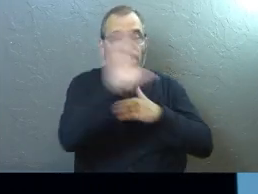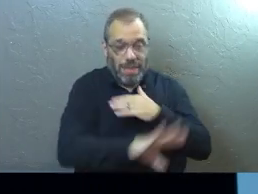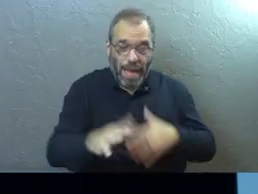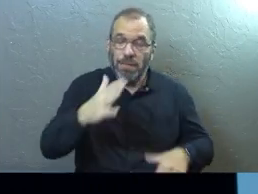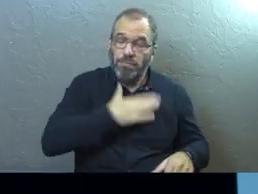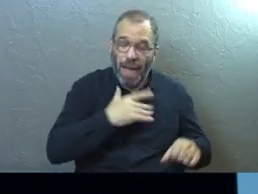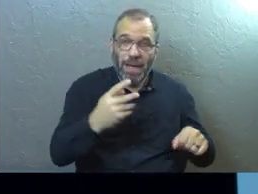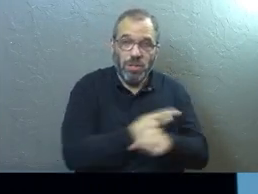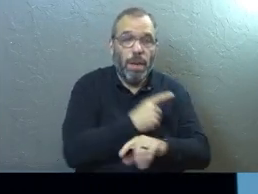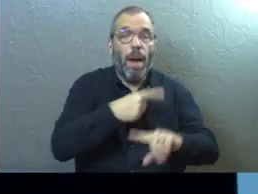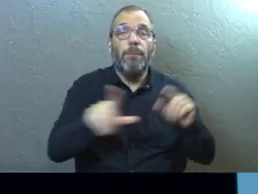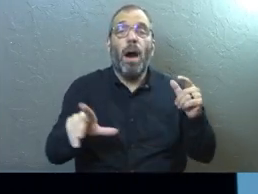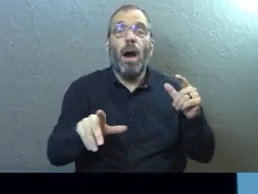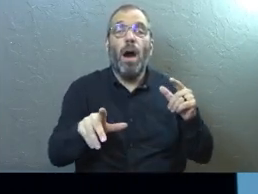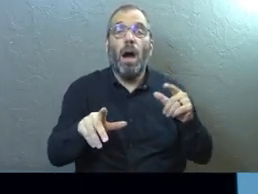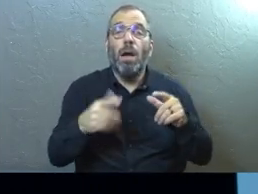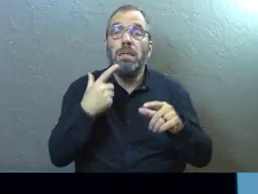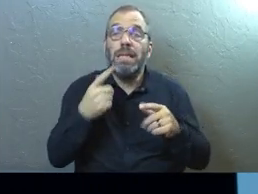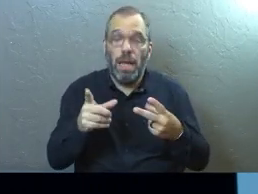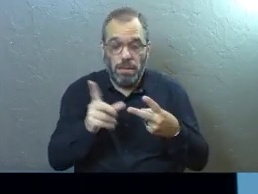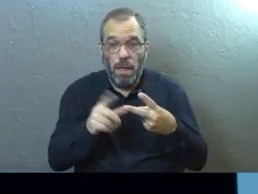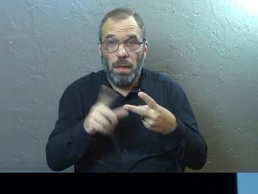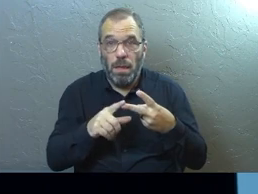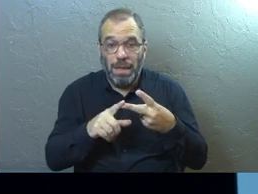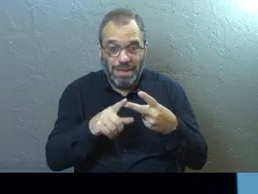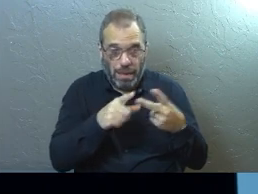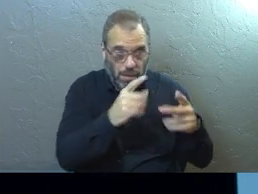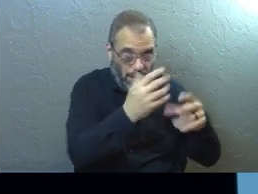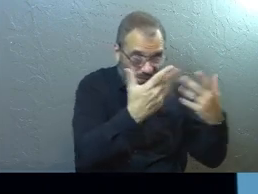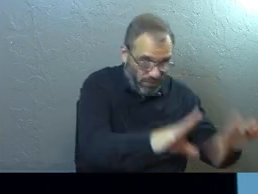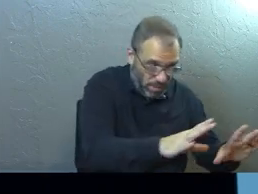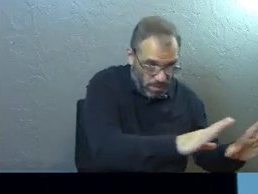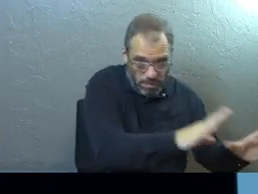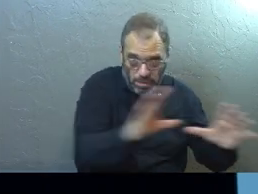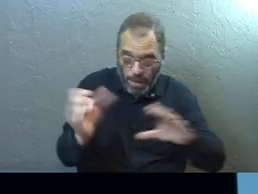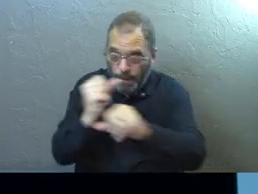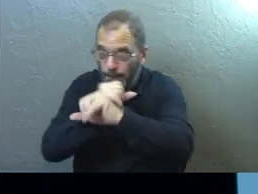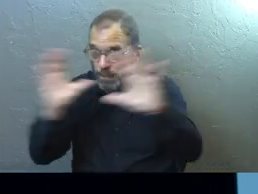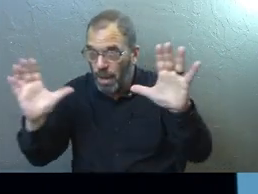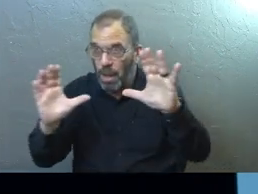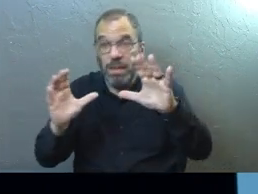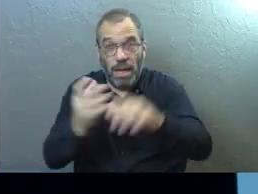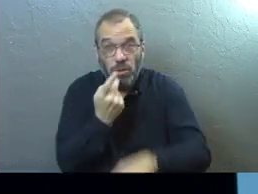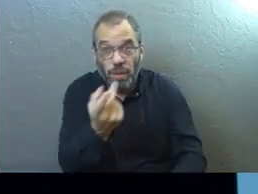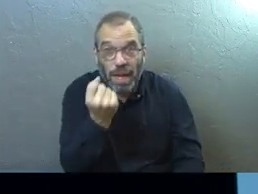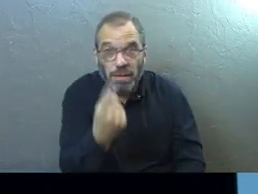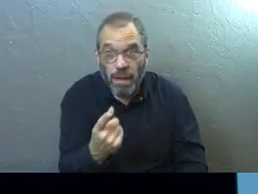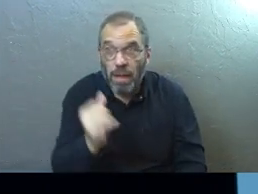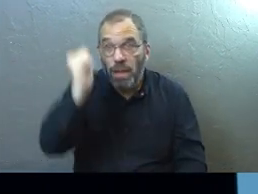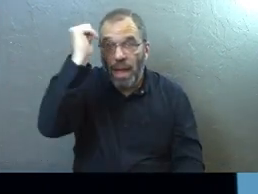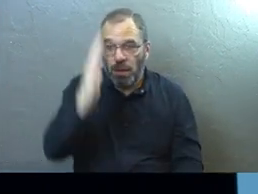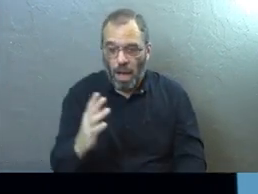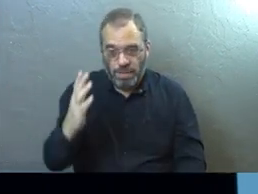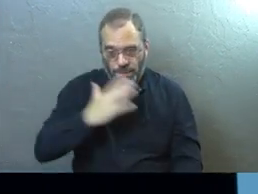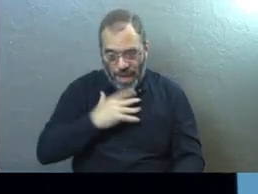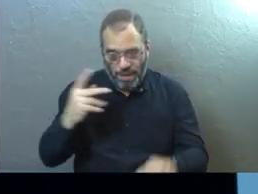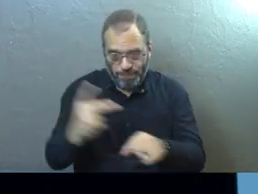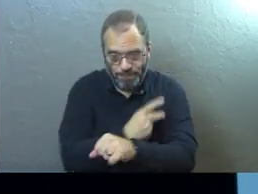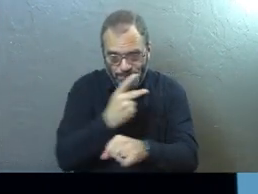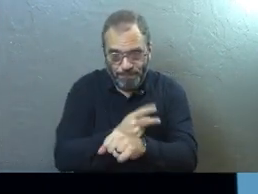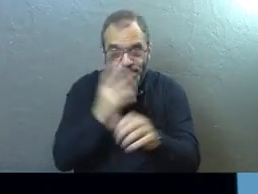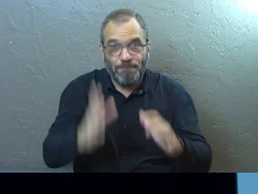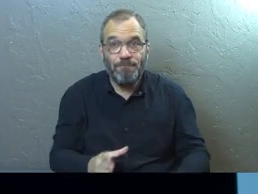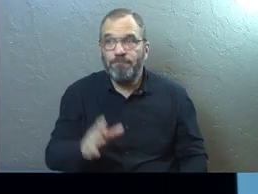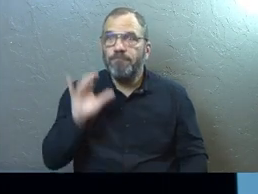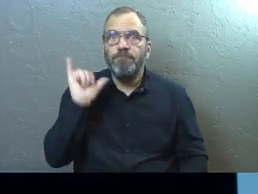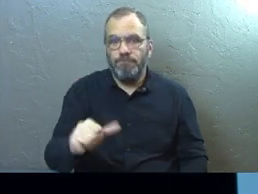sheep. But then what he does that's really cool is he then zooms out, and then I think he gets the picture that we're all supposed to get here, that God is our shepherd. He